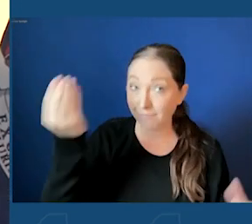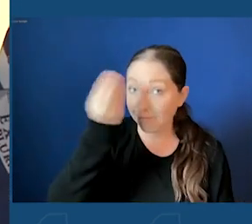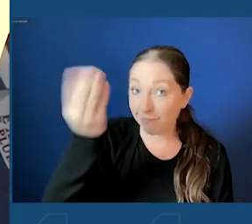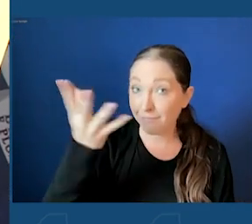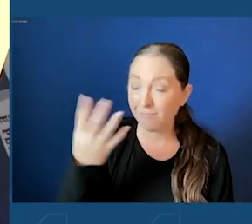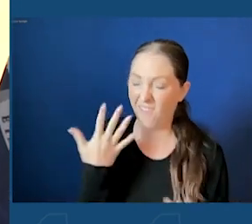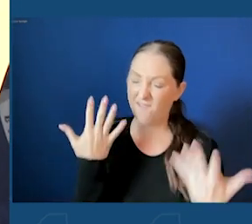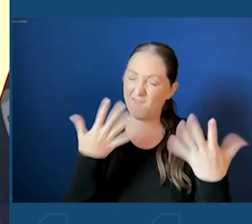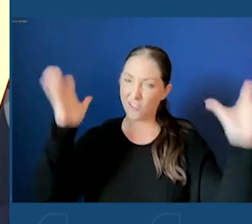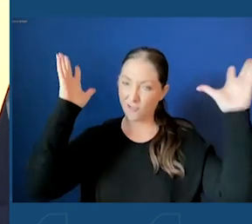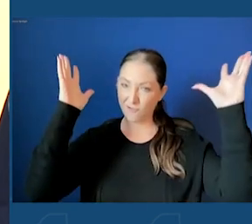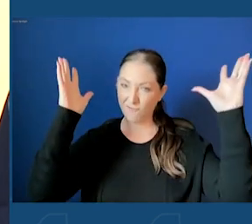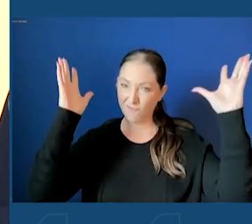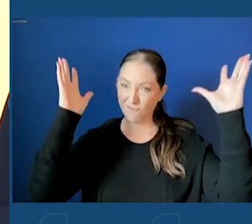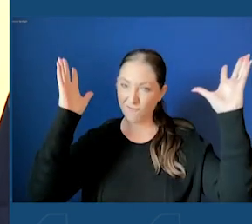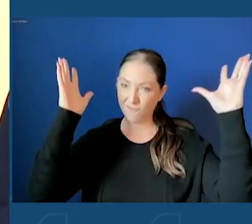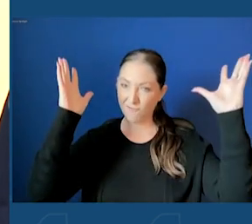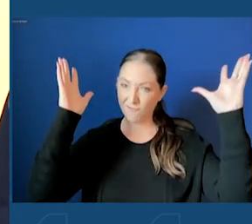are.